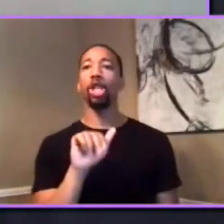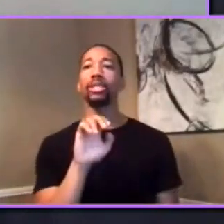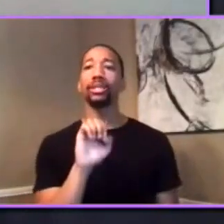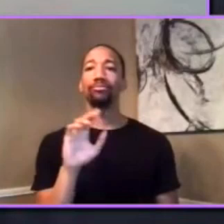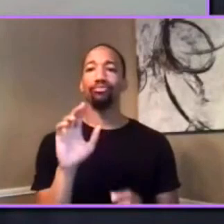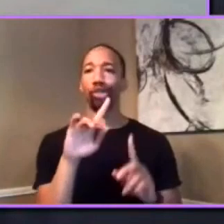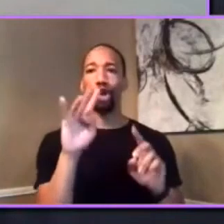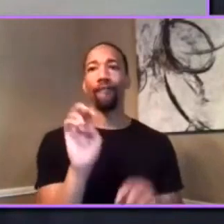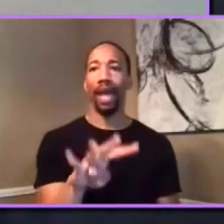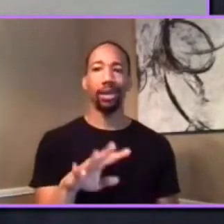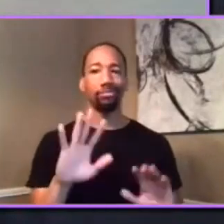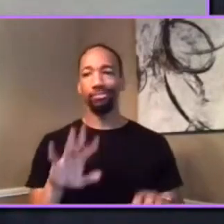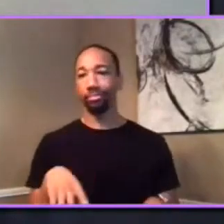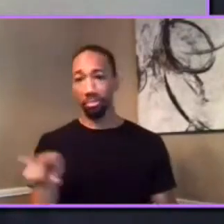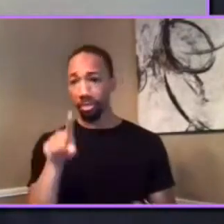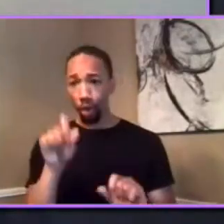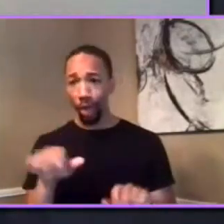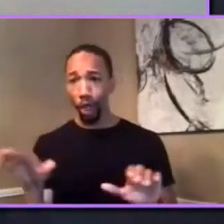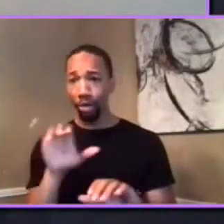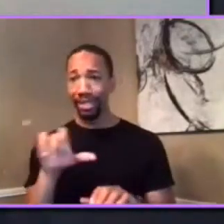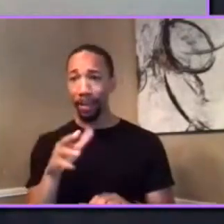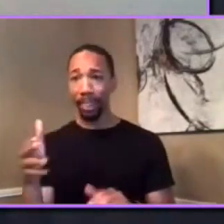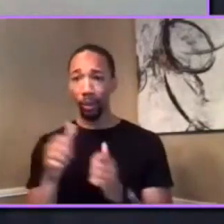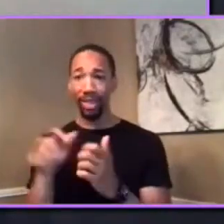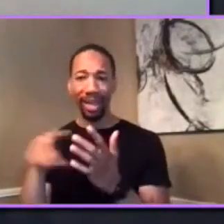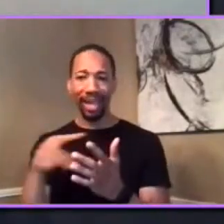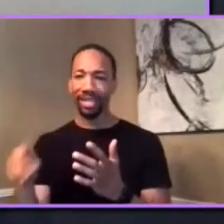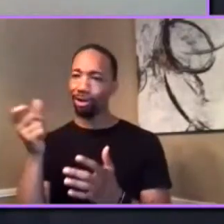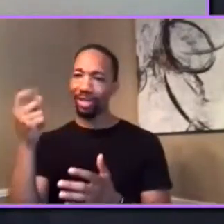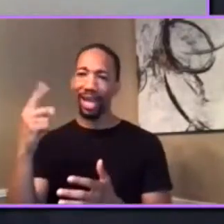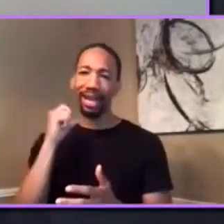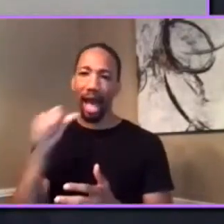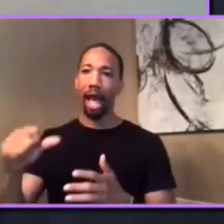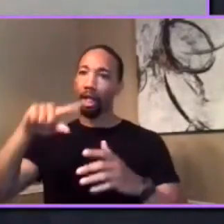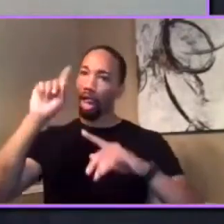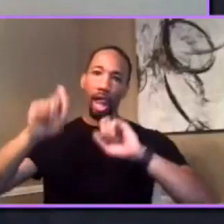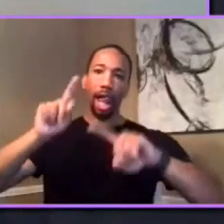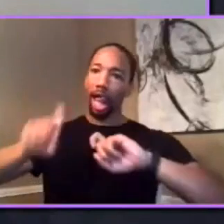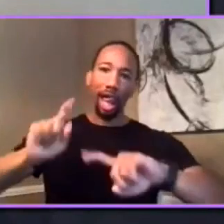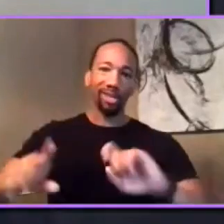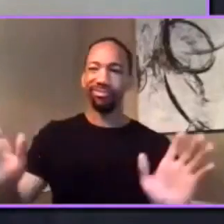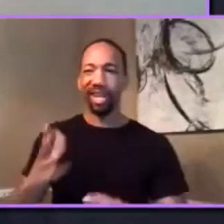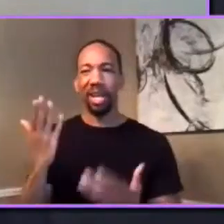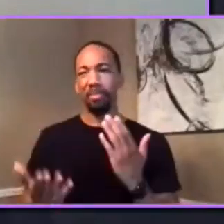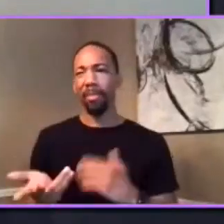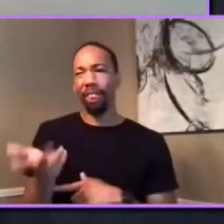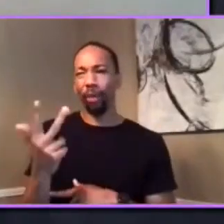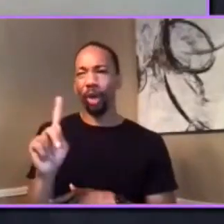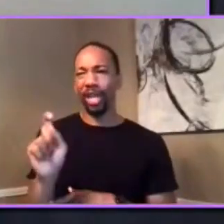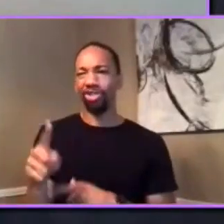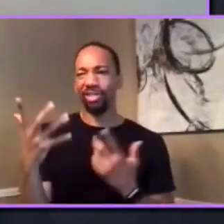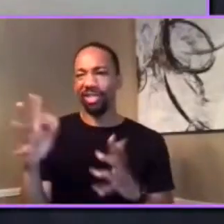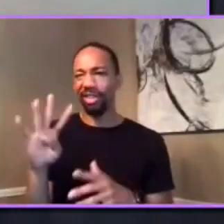3-question survey to better understand what that dancer's experience is like. So I'm going to pause there for a minute because I think that was a